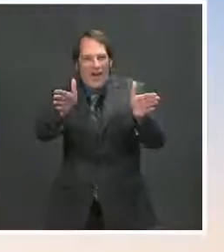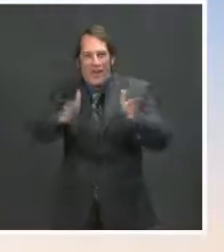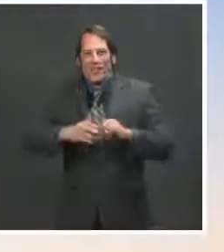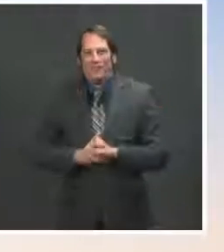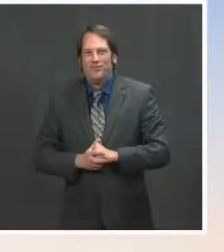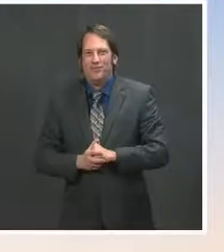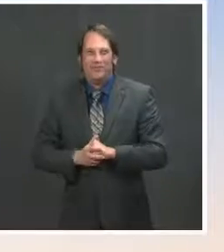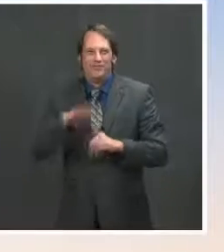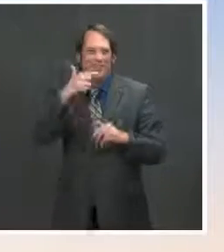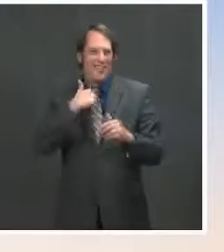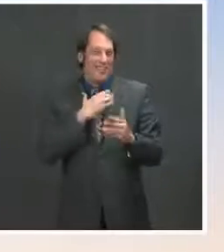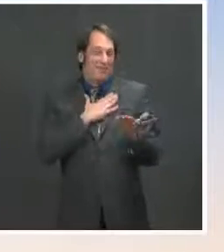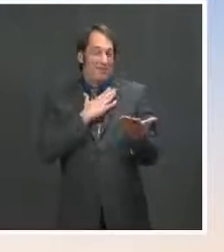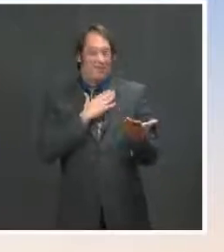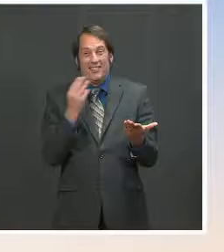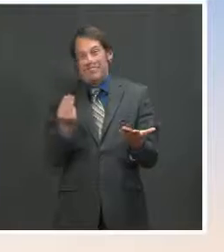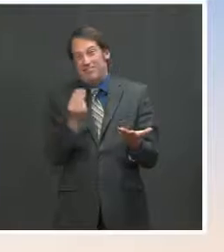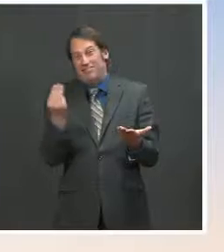Happy Monday.